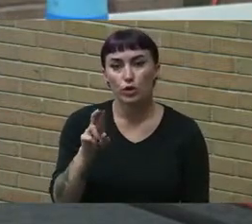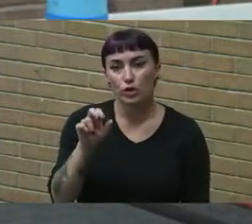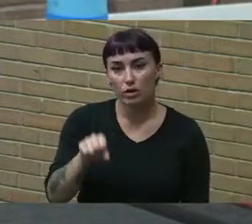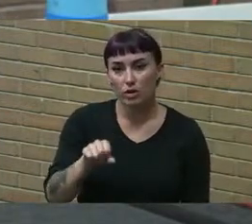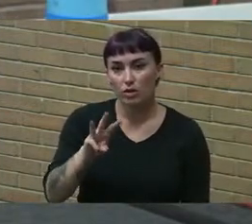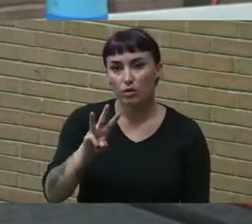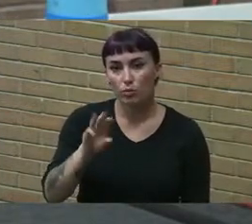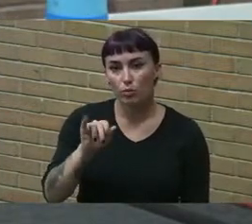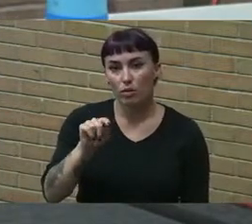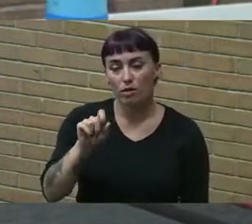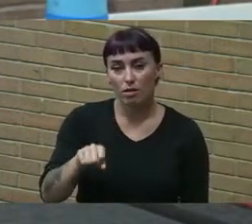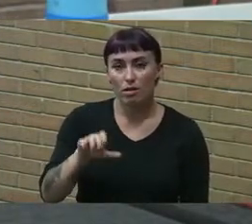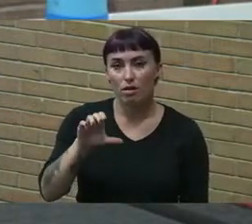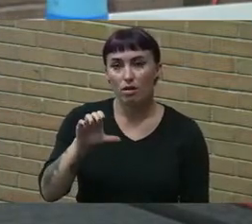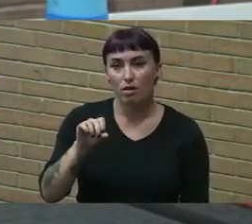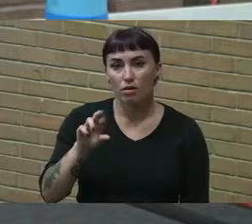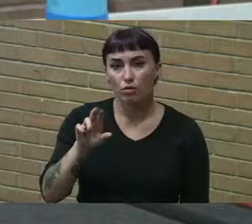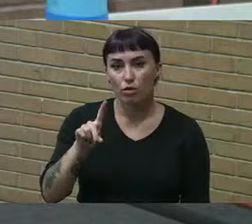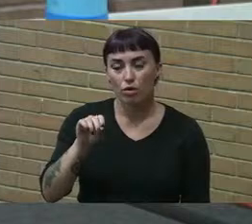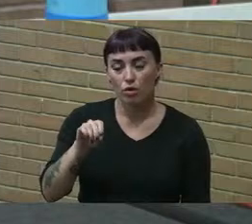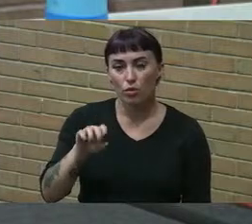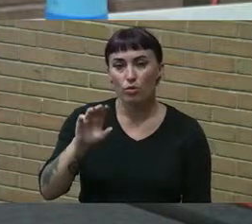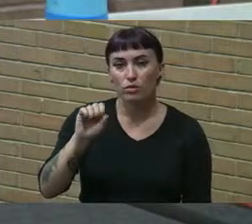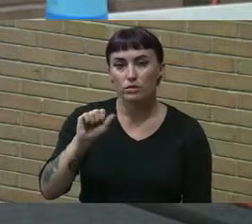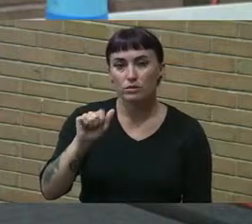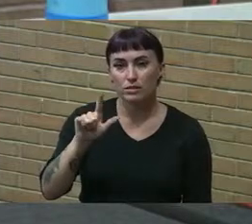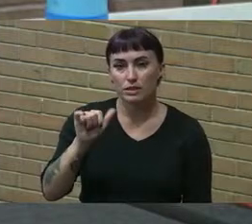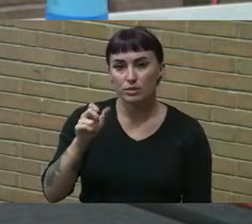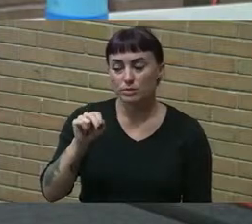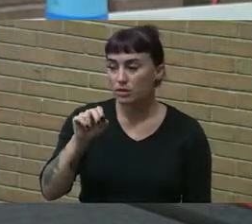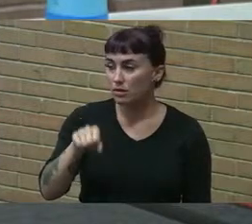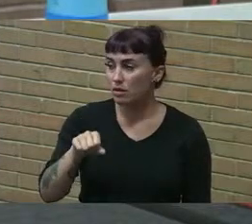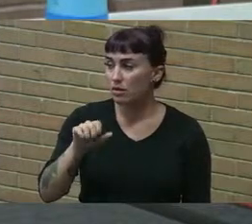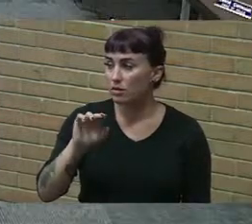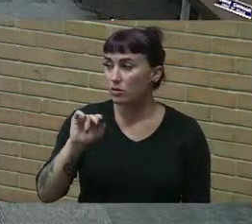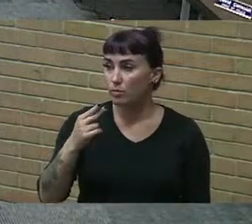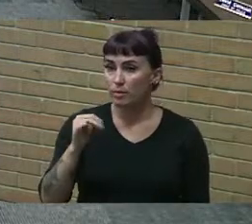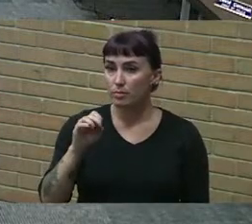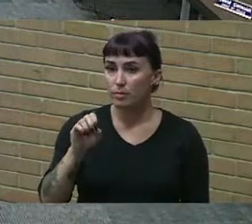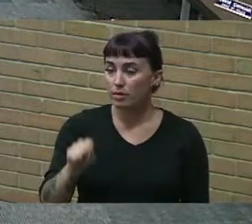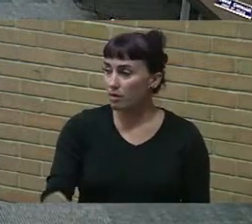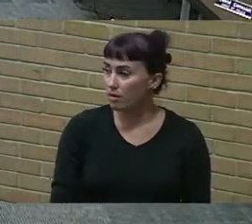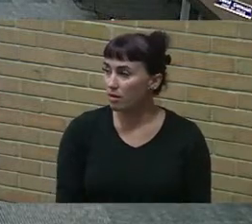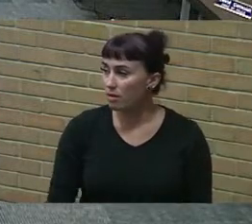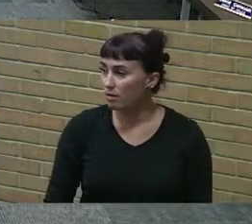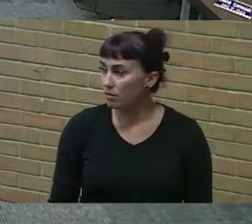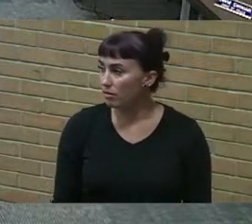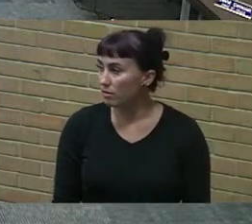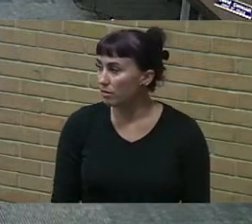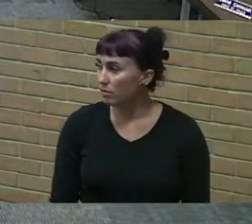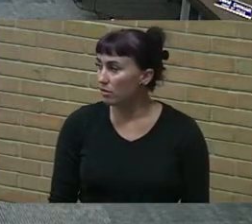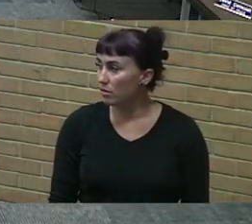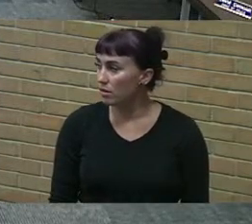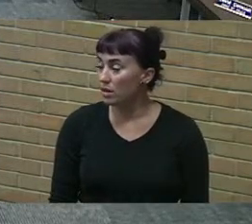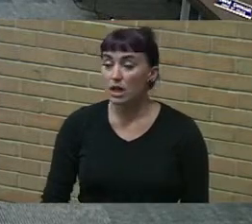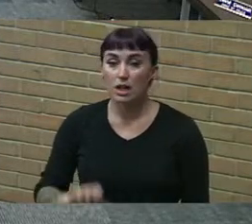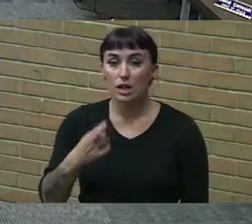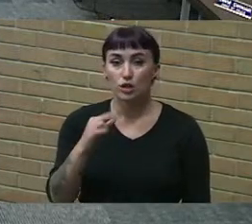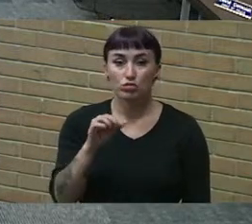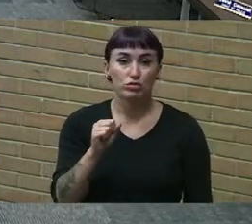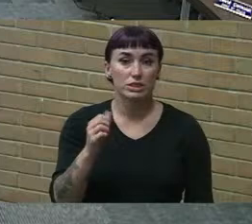Aye. Councilmember Wilt? Aye. Councilmember Corrado? Aye. Councilmember Salzman? Aye. Supervisor Mealy? Aye.